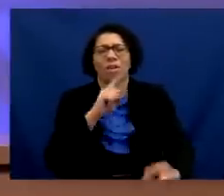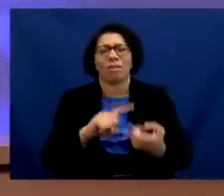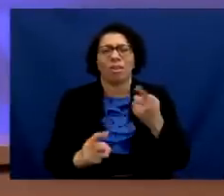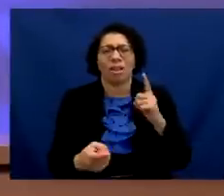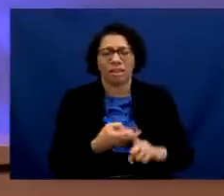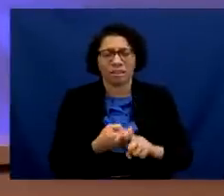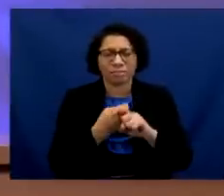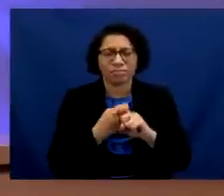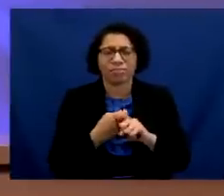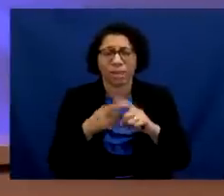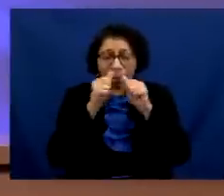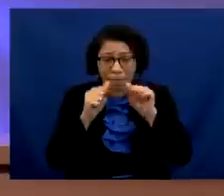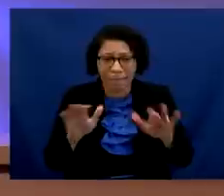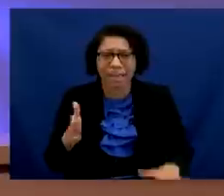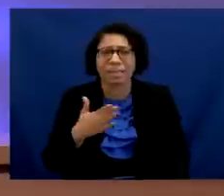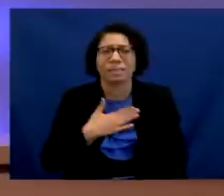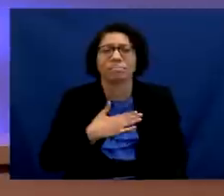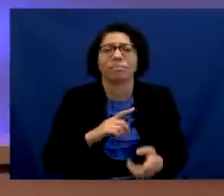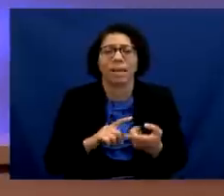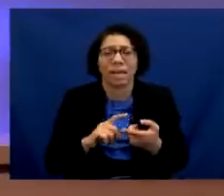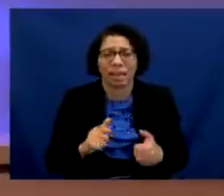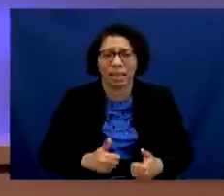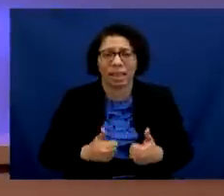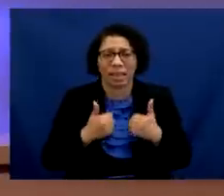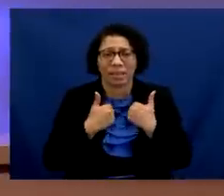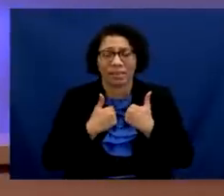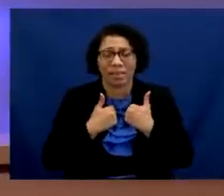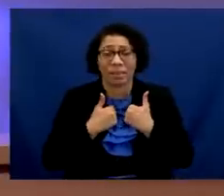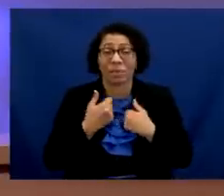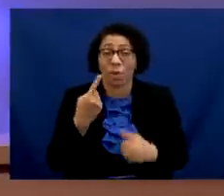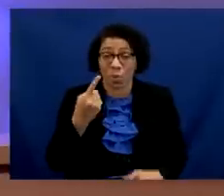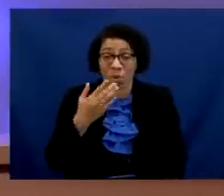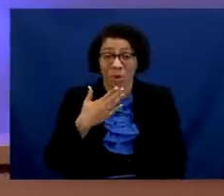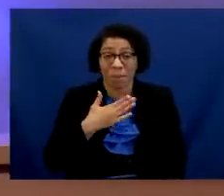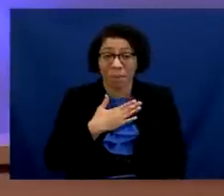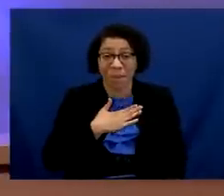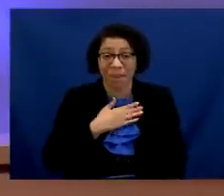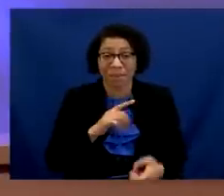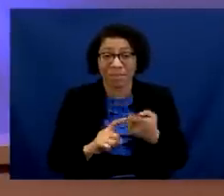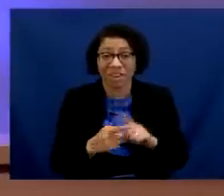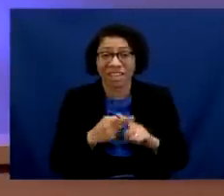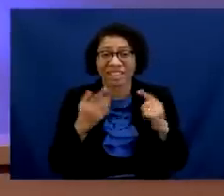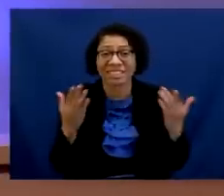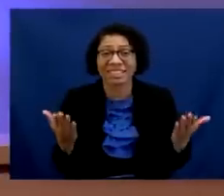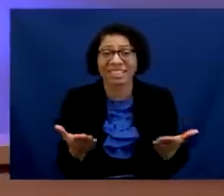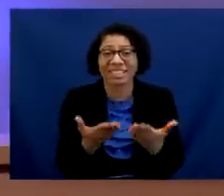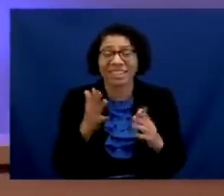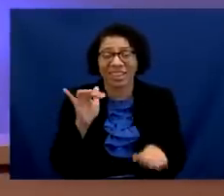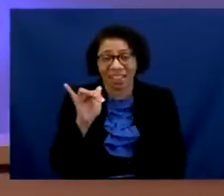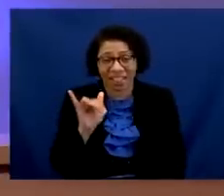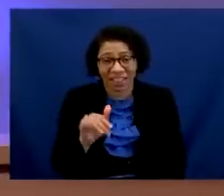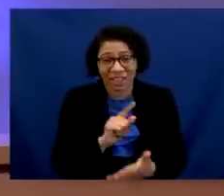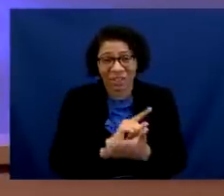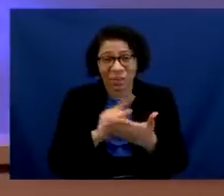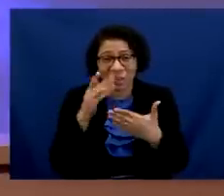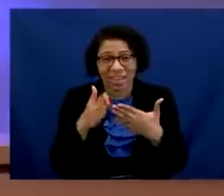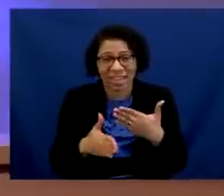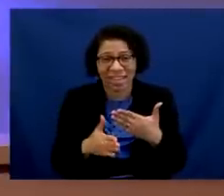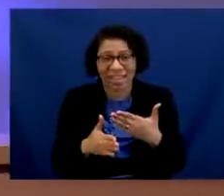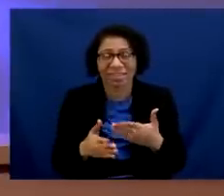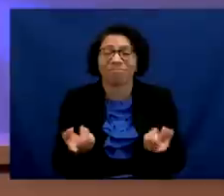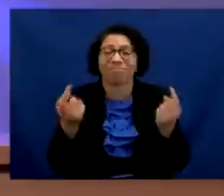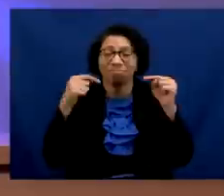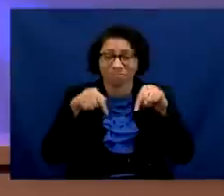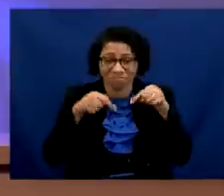and whom I seek to be a blessing to as well. One of my lifelong friends came to town this weekend, and I'm so excited that he is